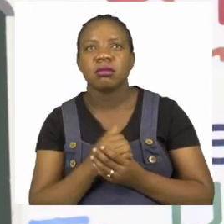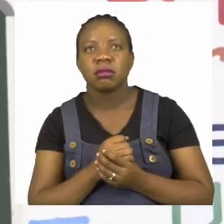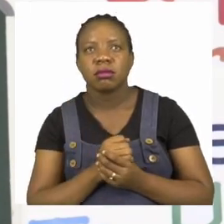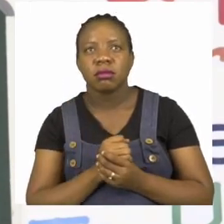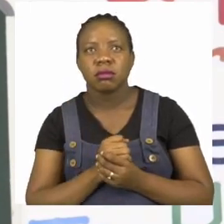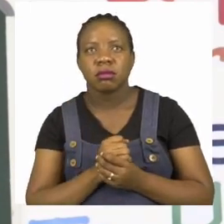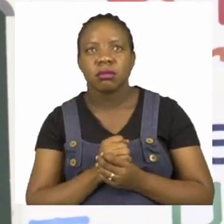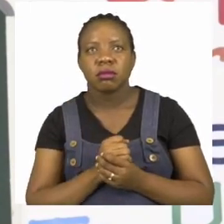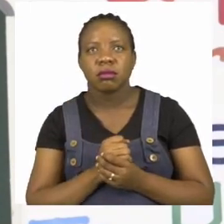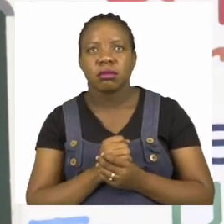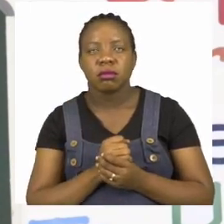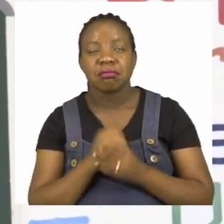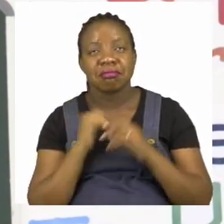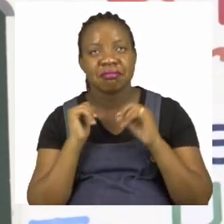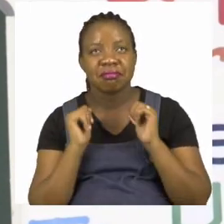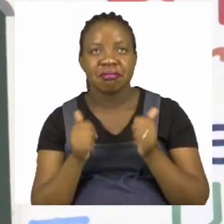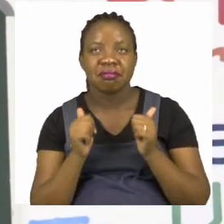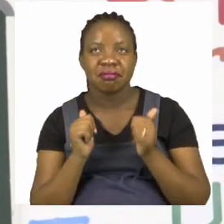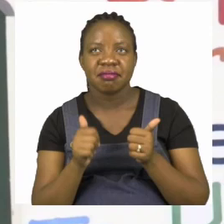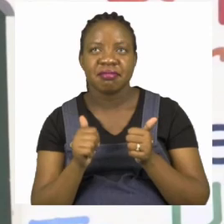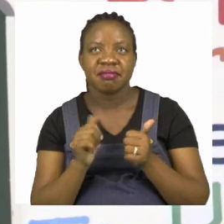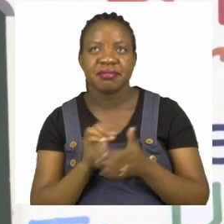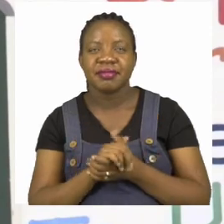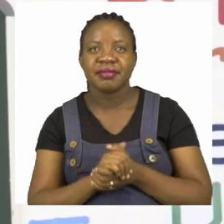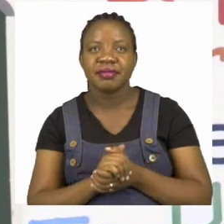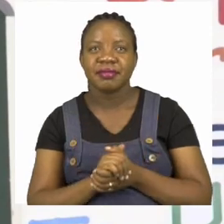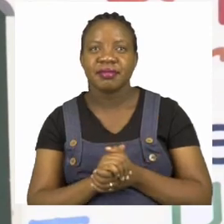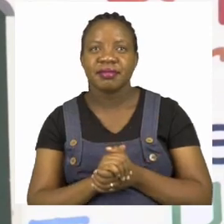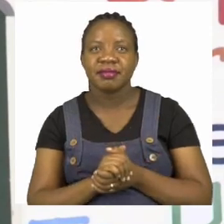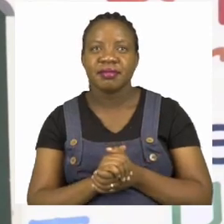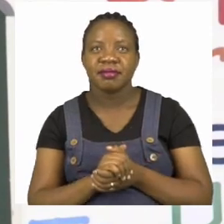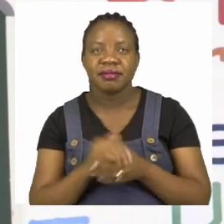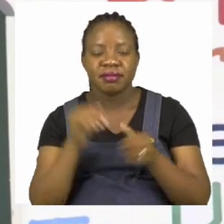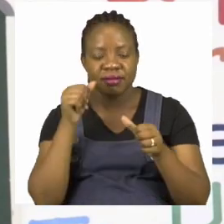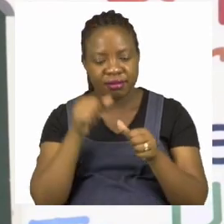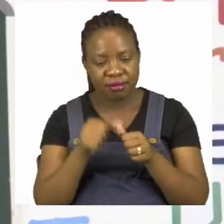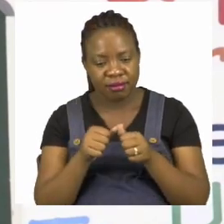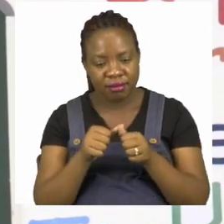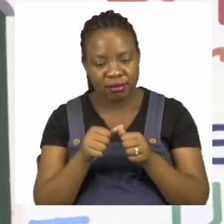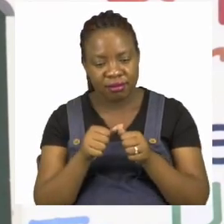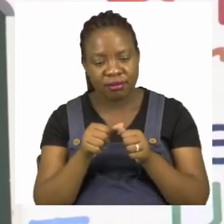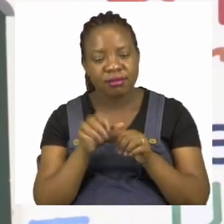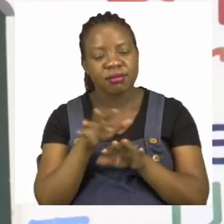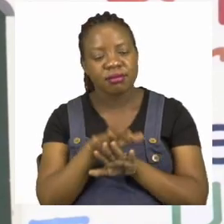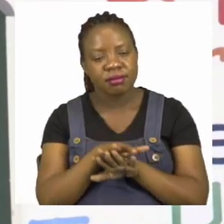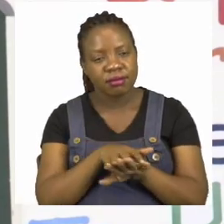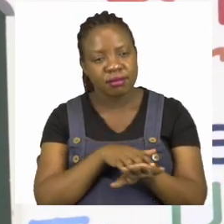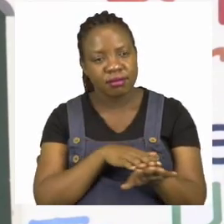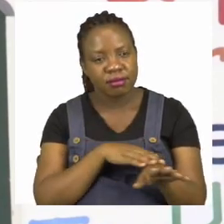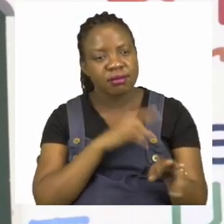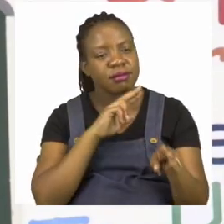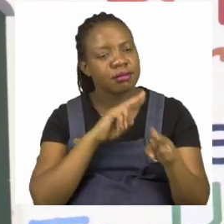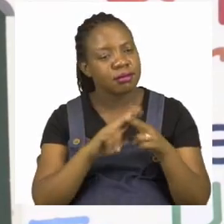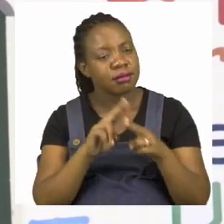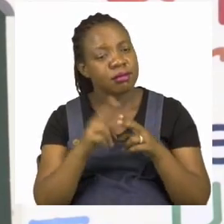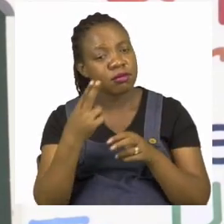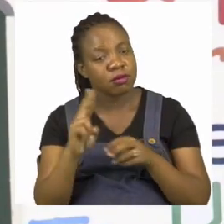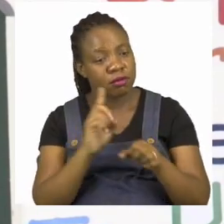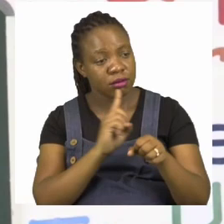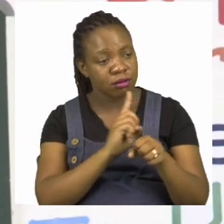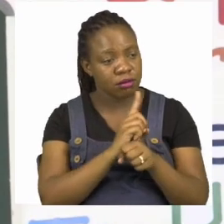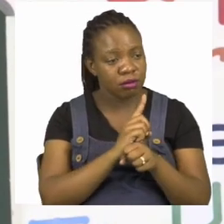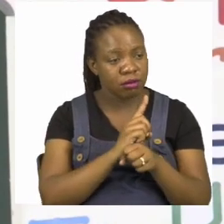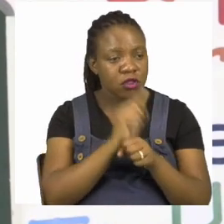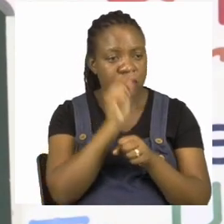253. Good job, everyone. So remember to take your time. Start by counting how many they are.